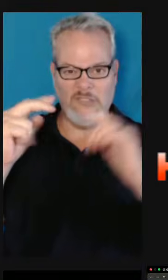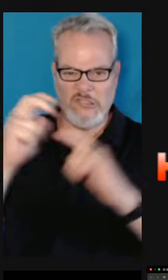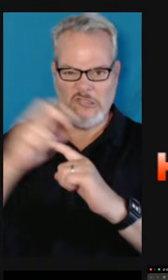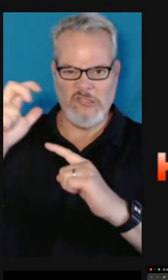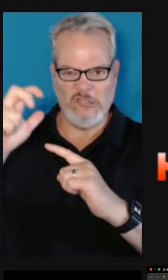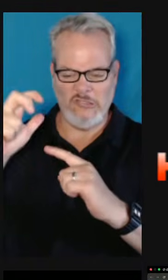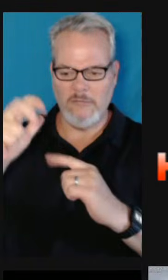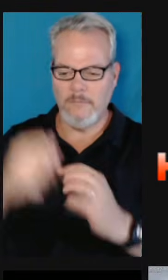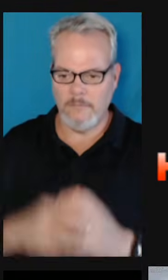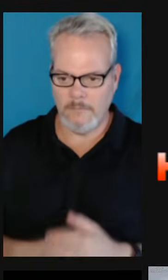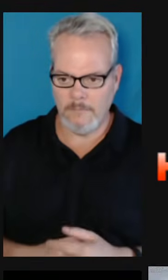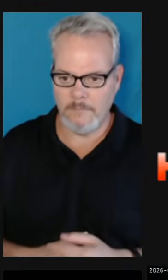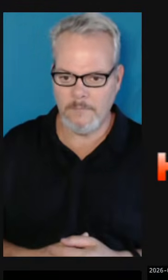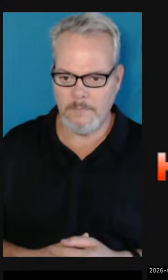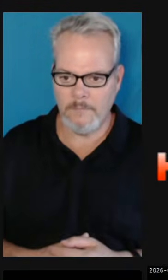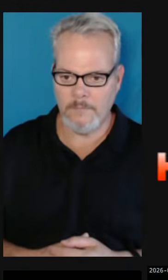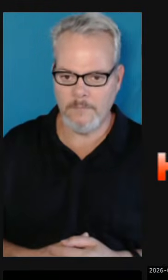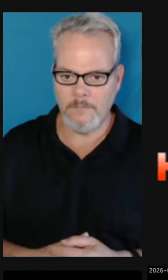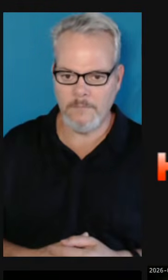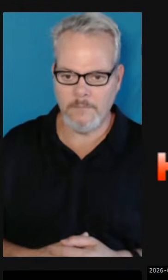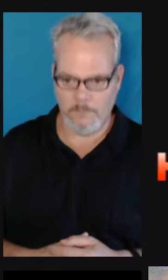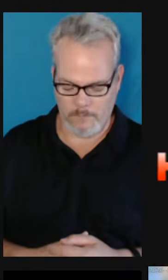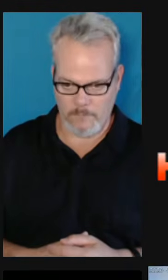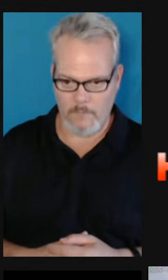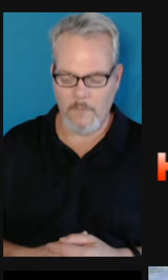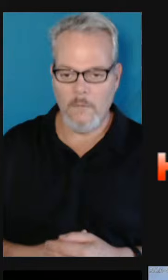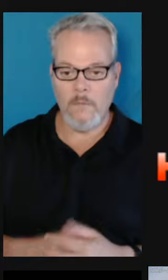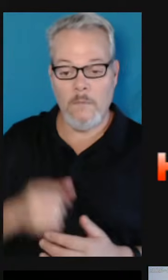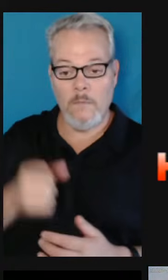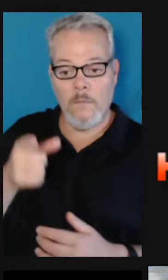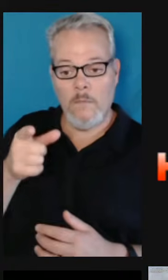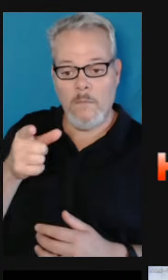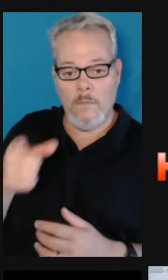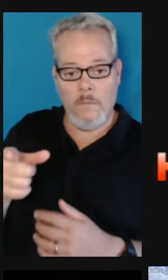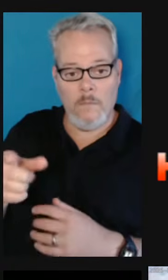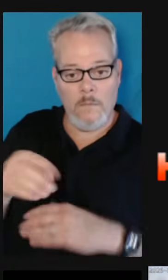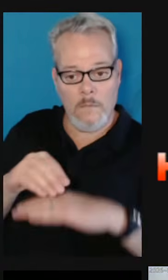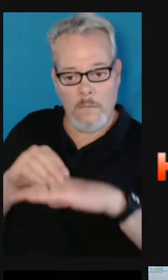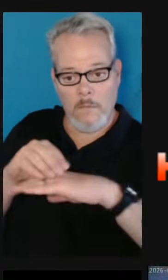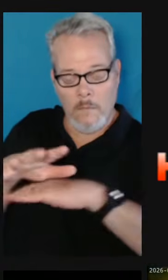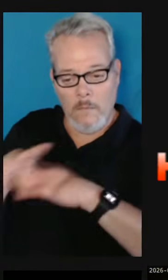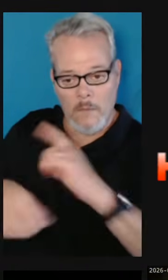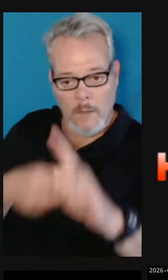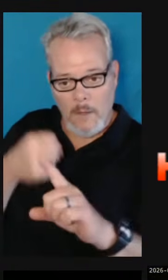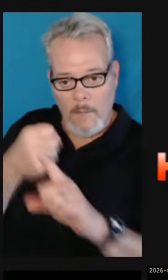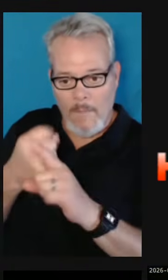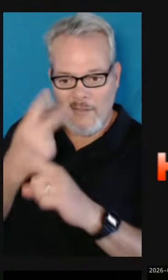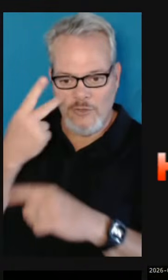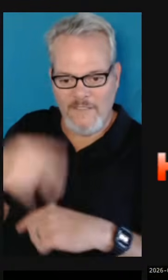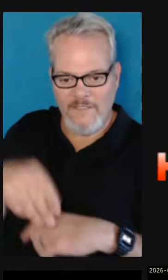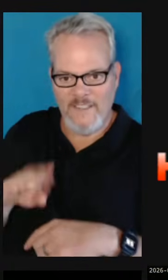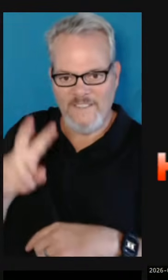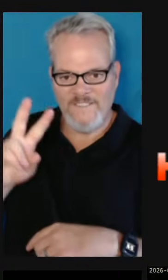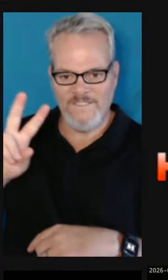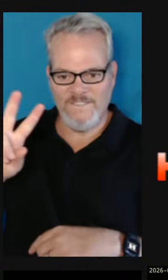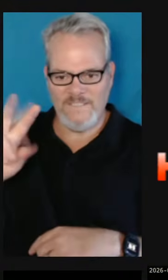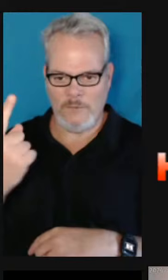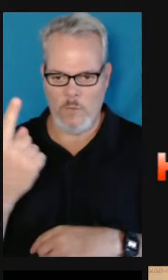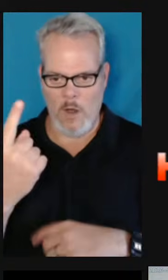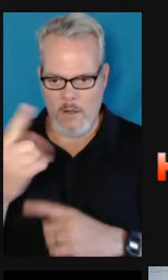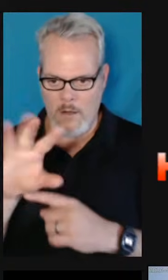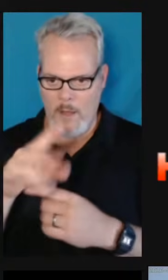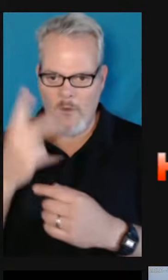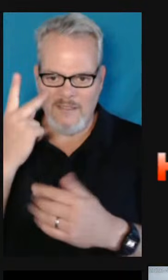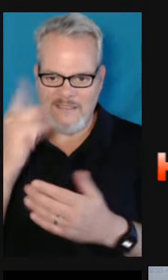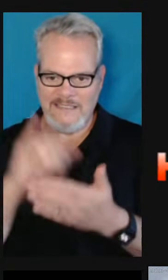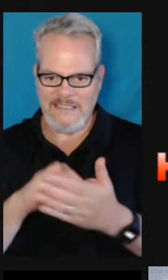To round out our summit impacts here, here's a B1 camera from the far side of the crater showing the large foot of lava